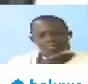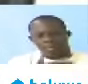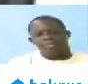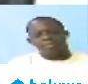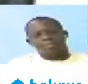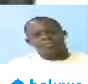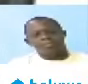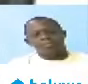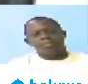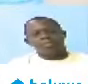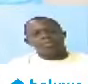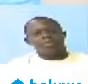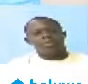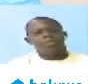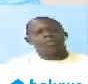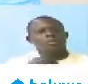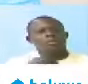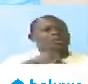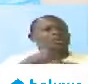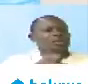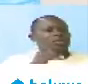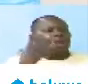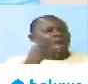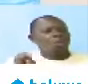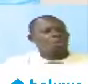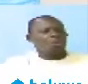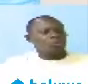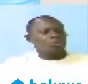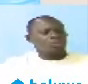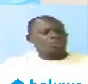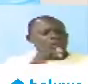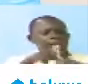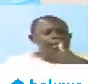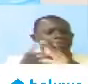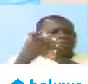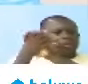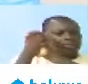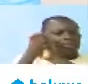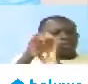And for how long did you train in Libya? Yin train ni bari